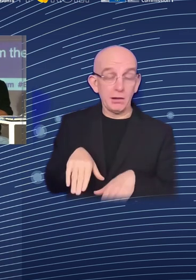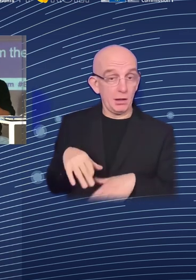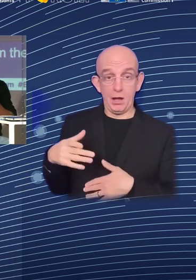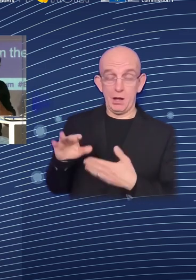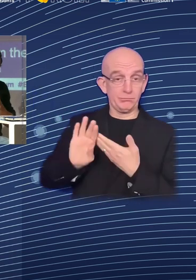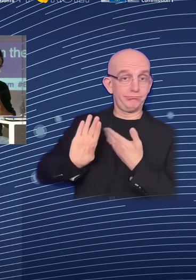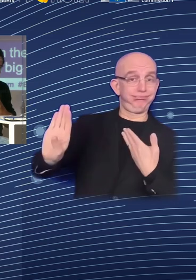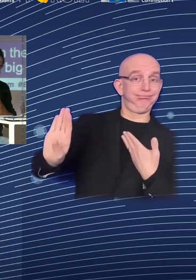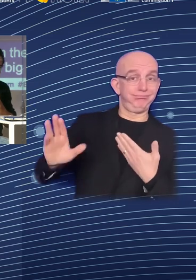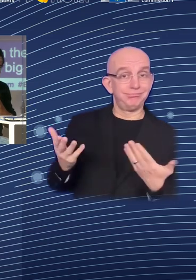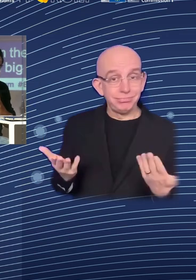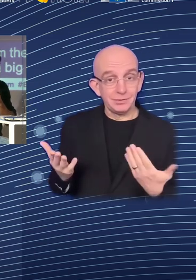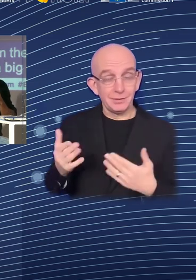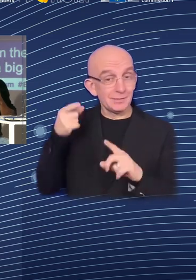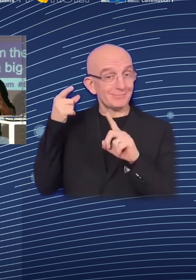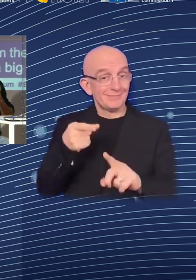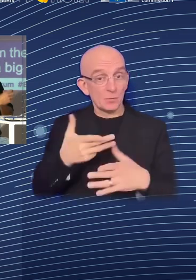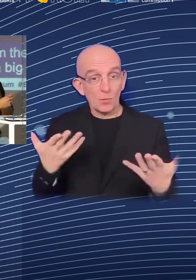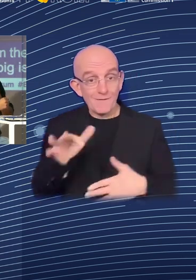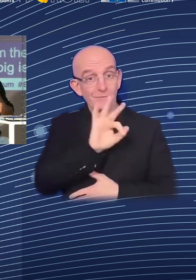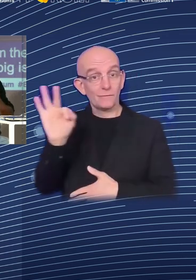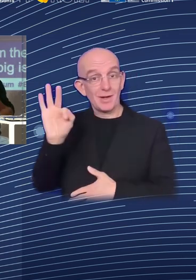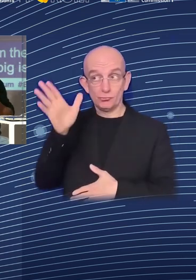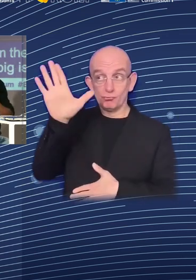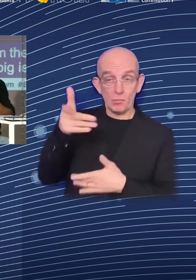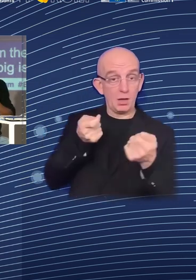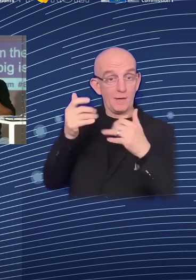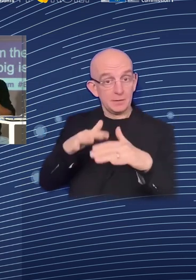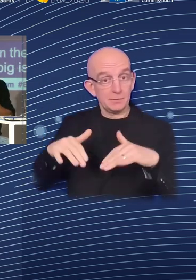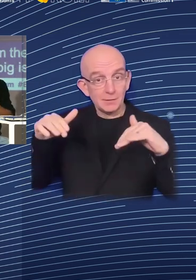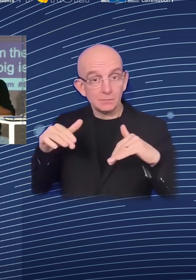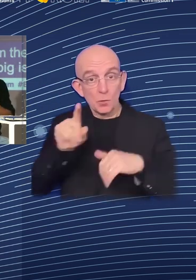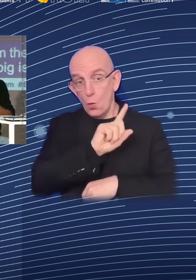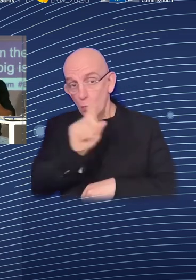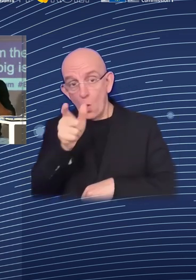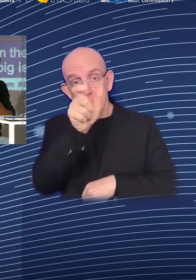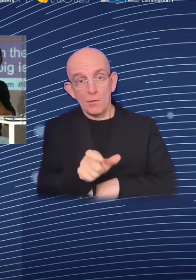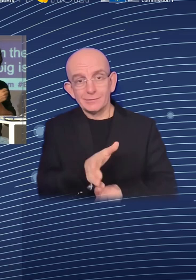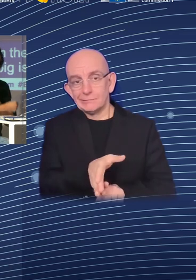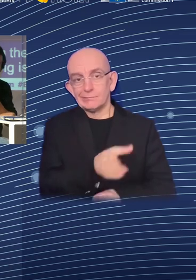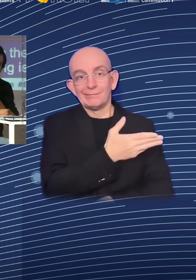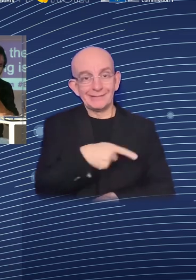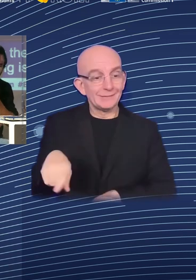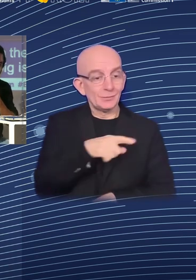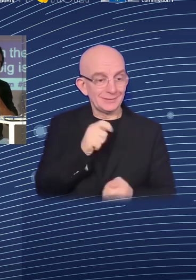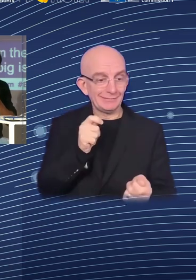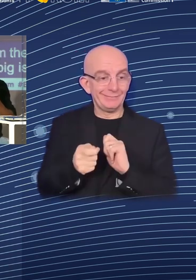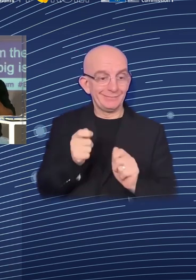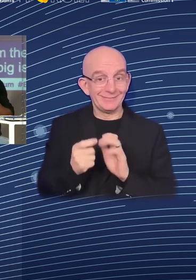Ireland as you told before. It's not the skills to be developer or to be designer. It's the skills you